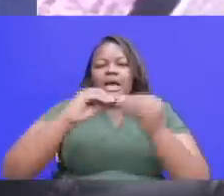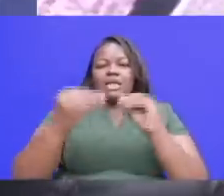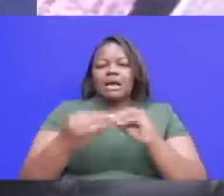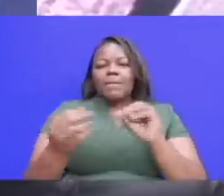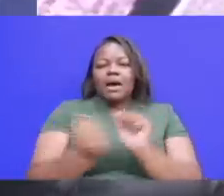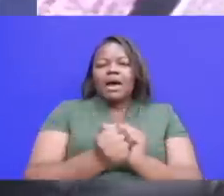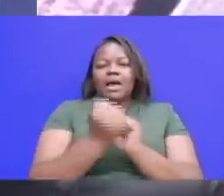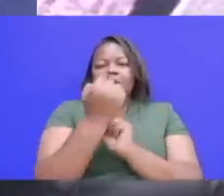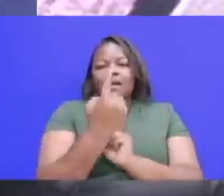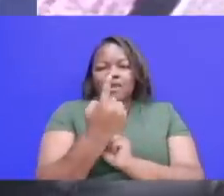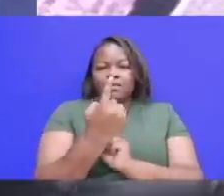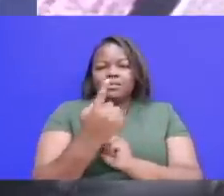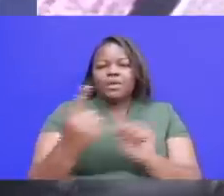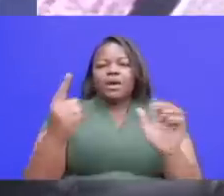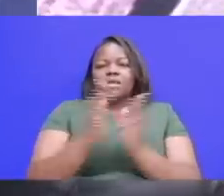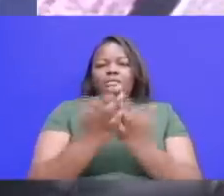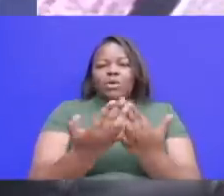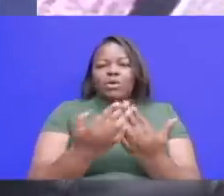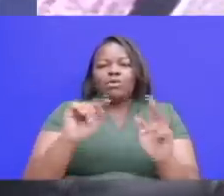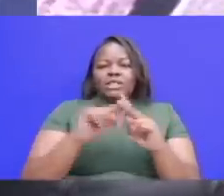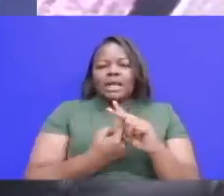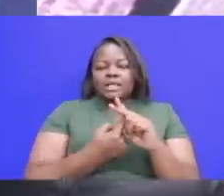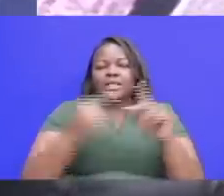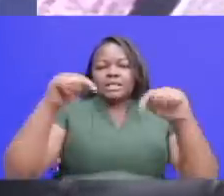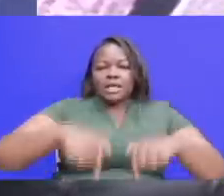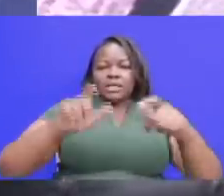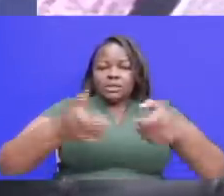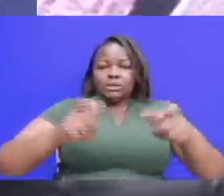11 of the book of Genesis. Mm-hmm. With me here, studio, I have